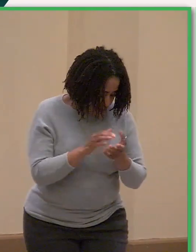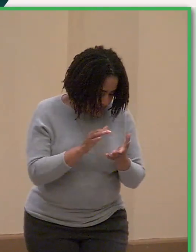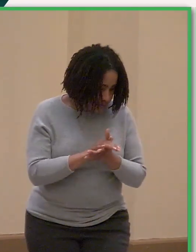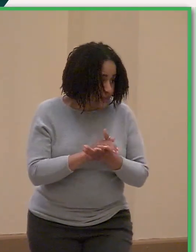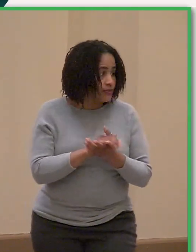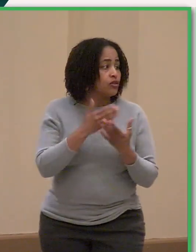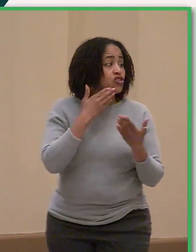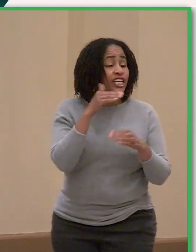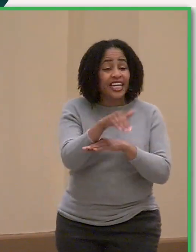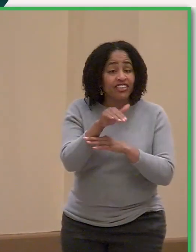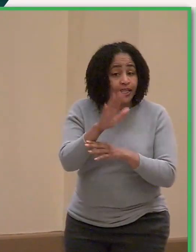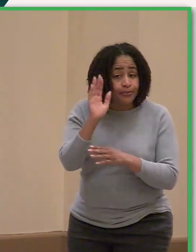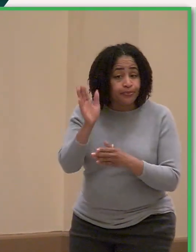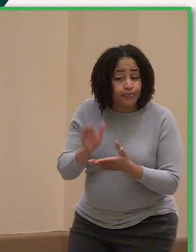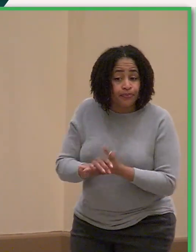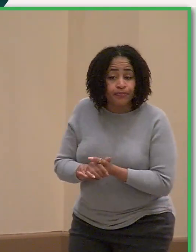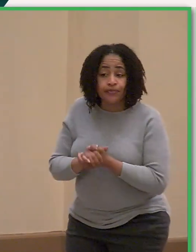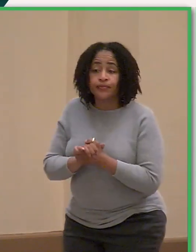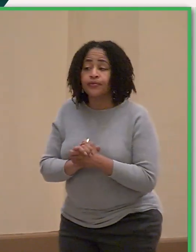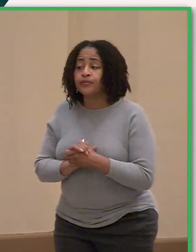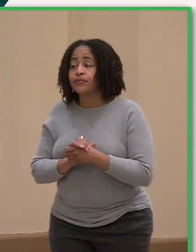Good evening.